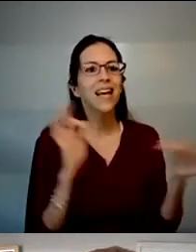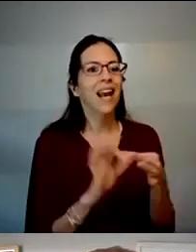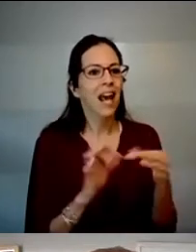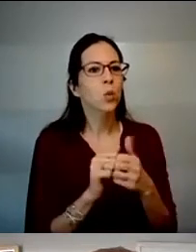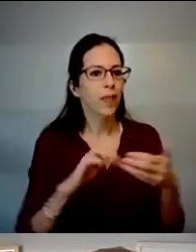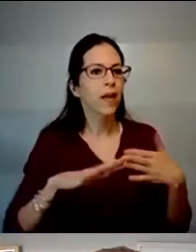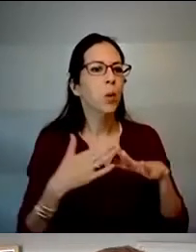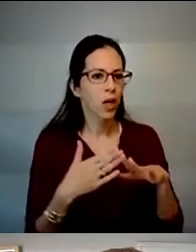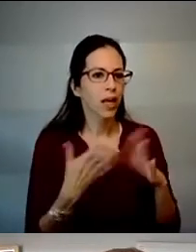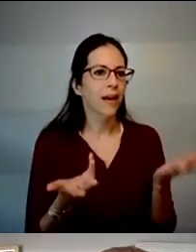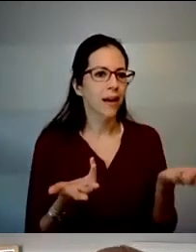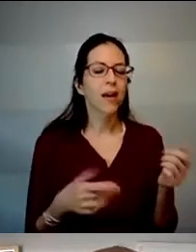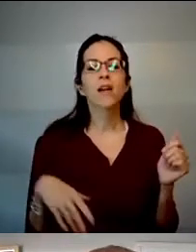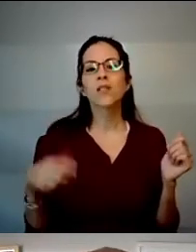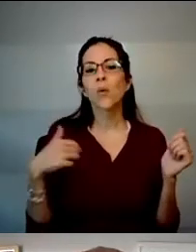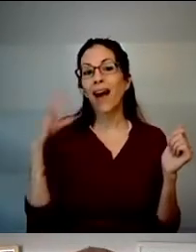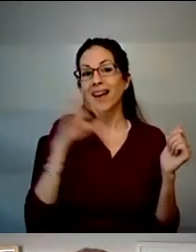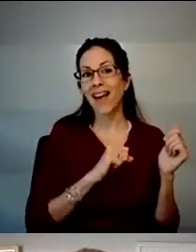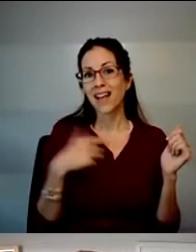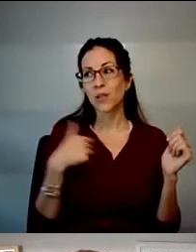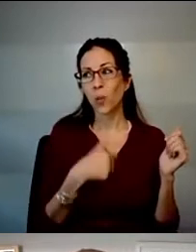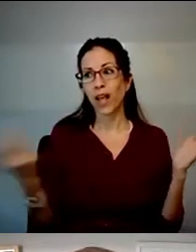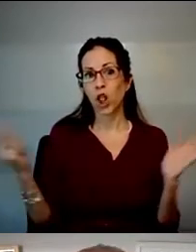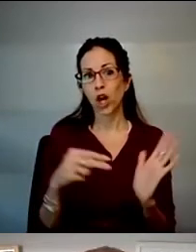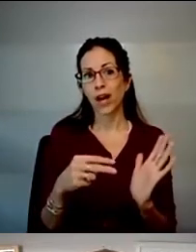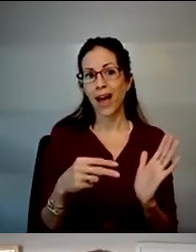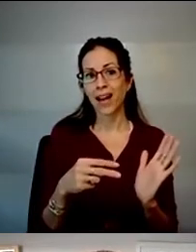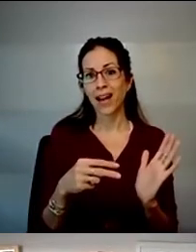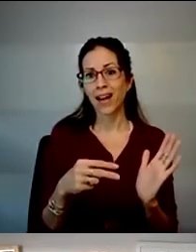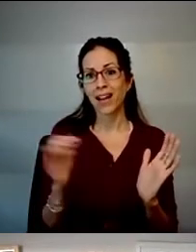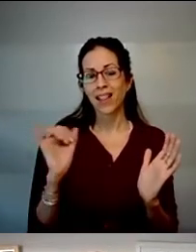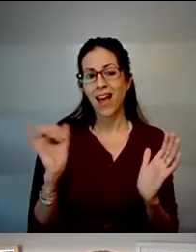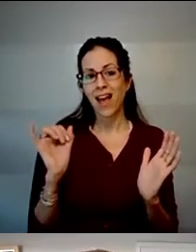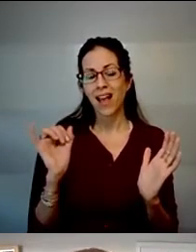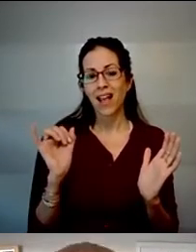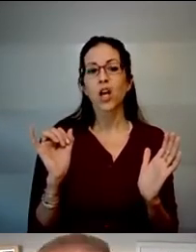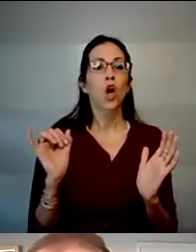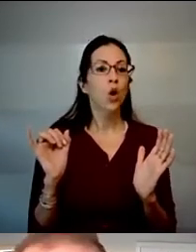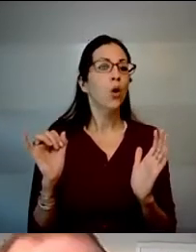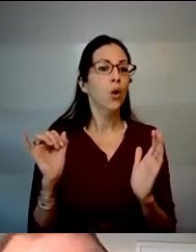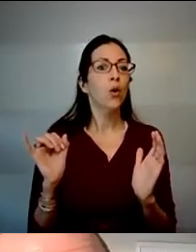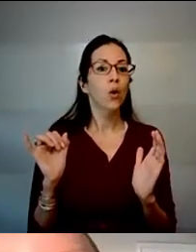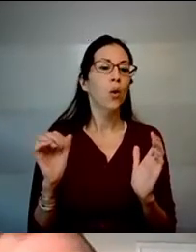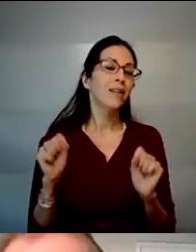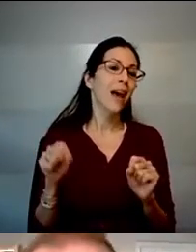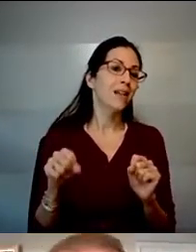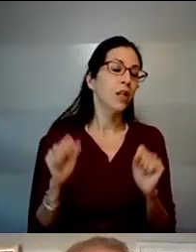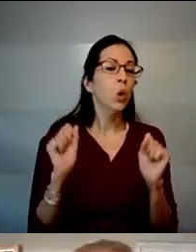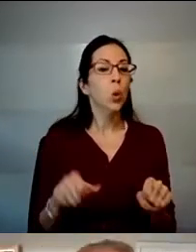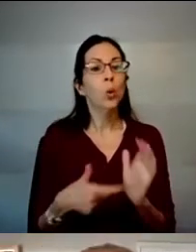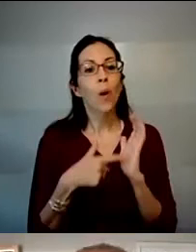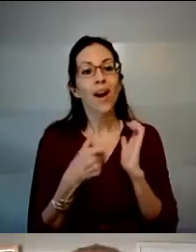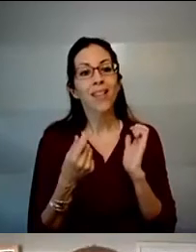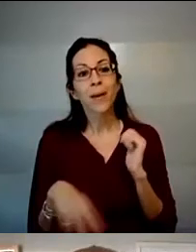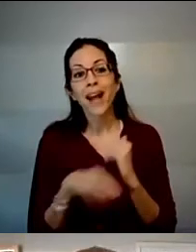community in this way. So I guess we kind of look at it as the price, you know, yes, it may take a little bit of extra work,